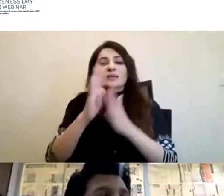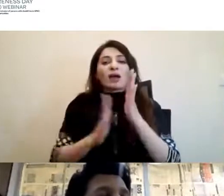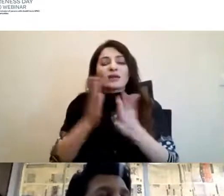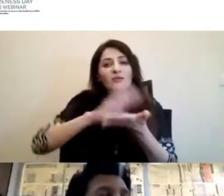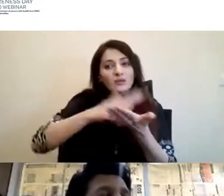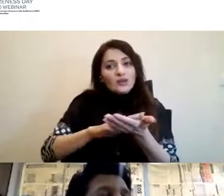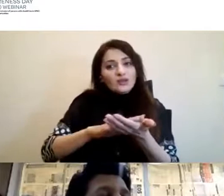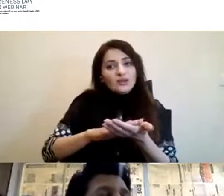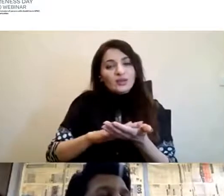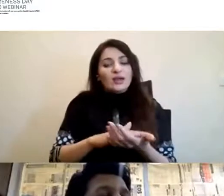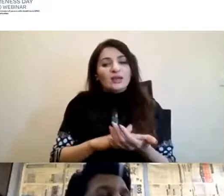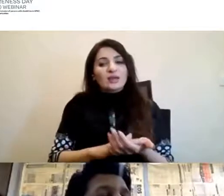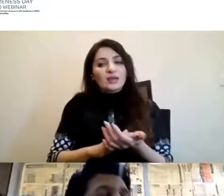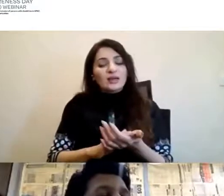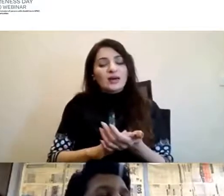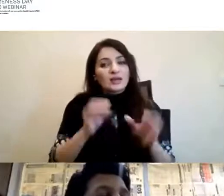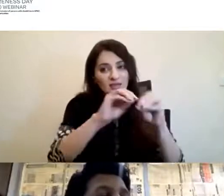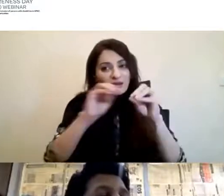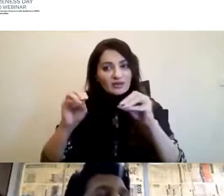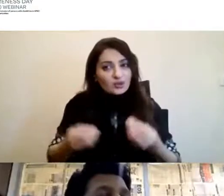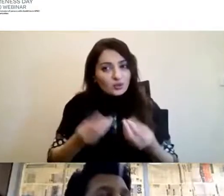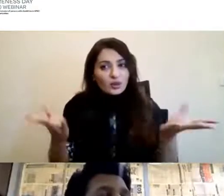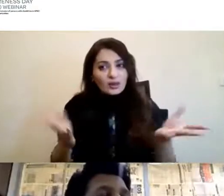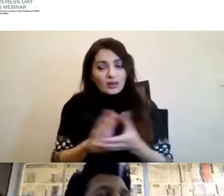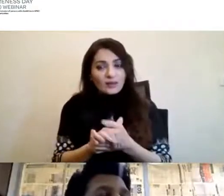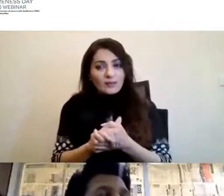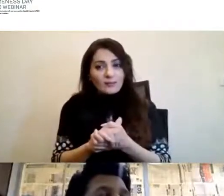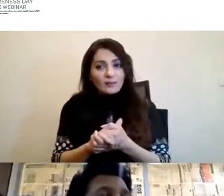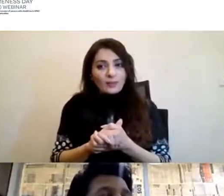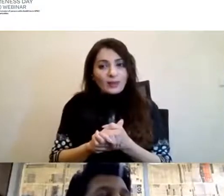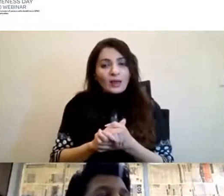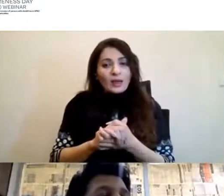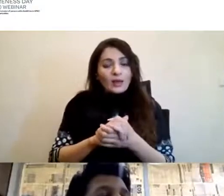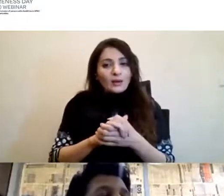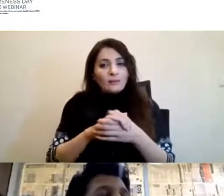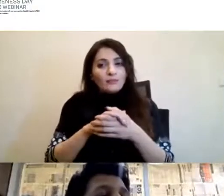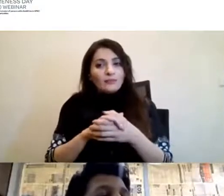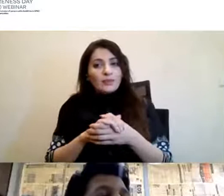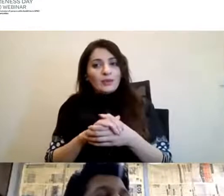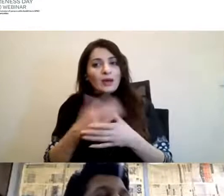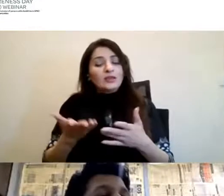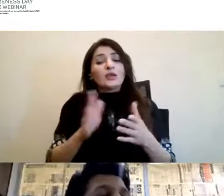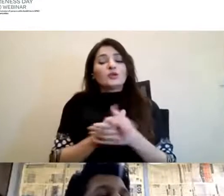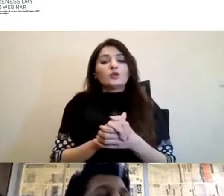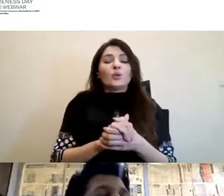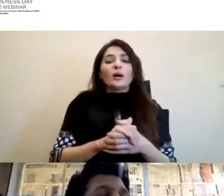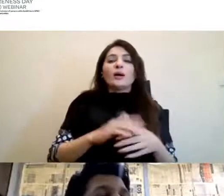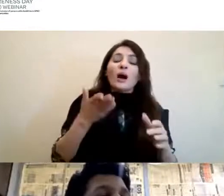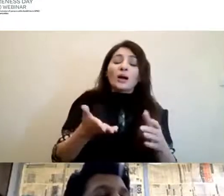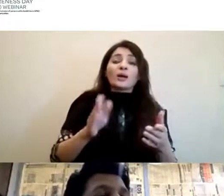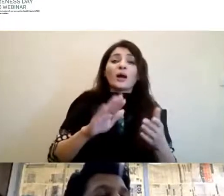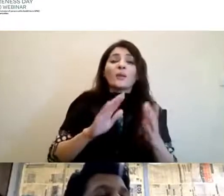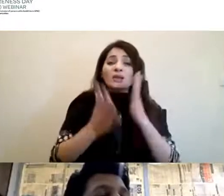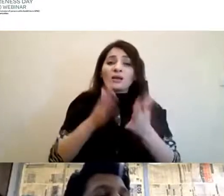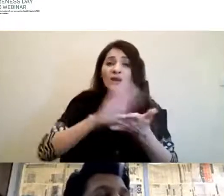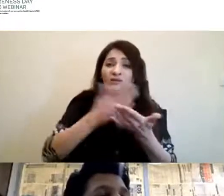we understand the problem is huge, and with real-time human interpreters, that problem cannot be addressable. So we